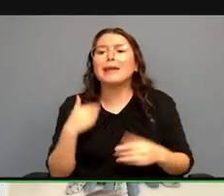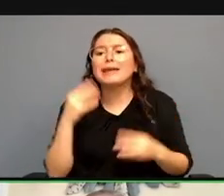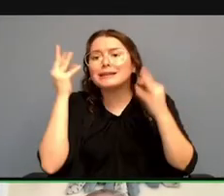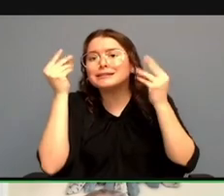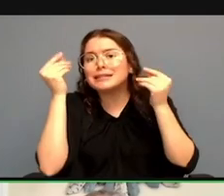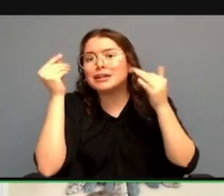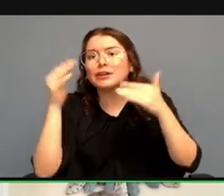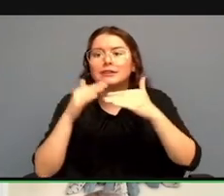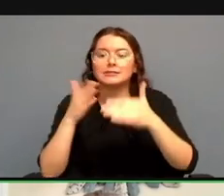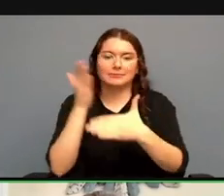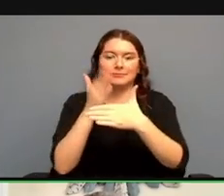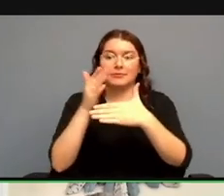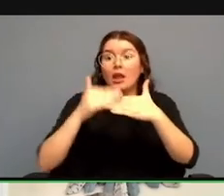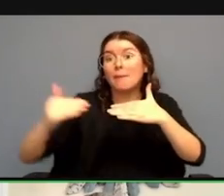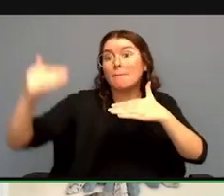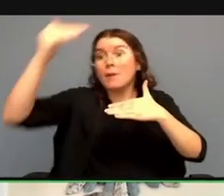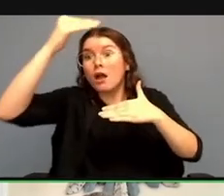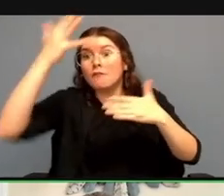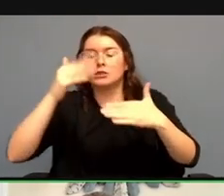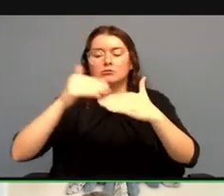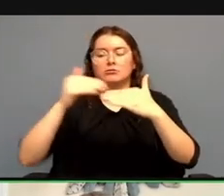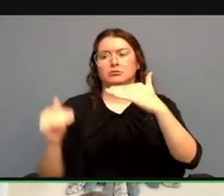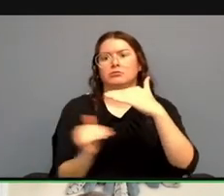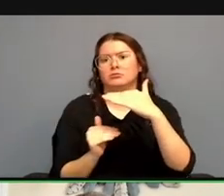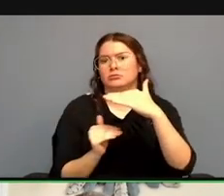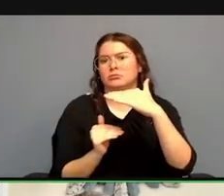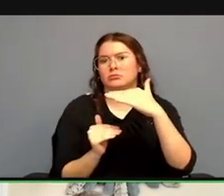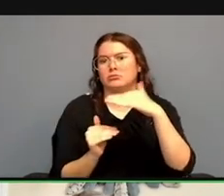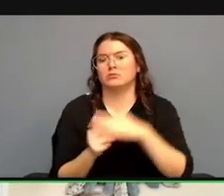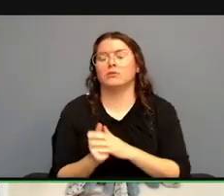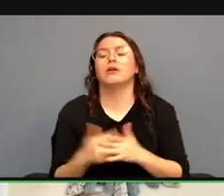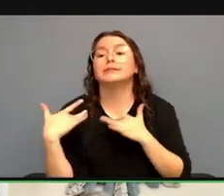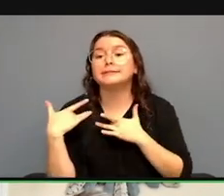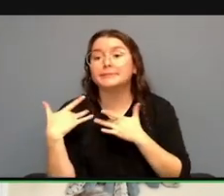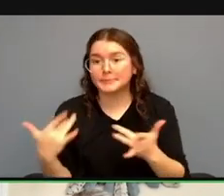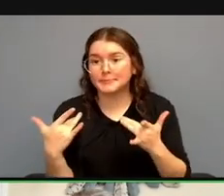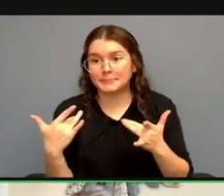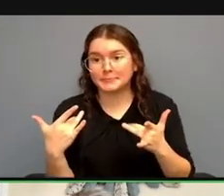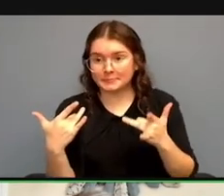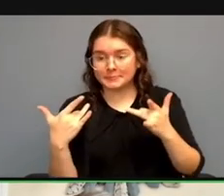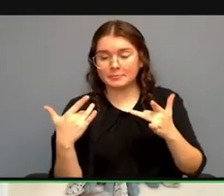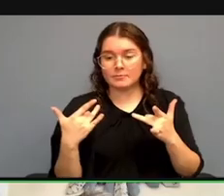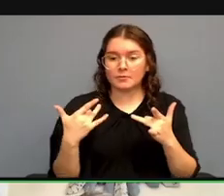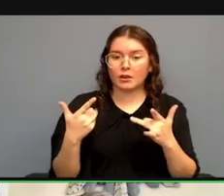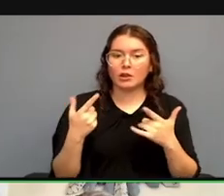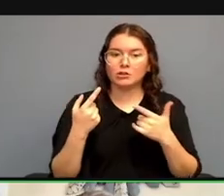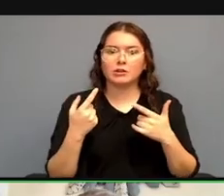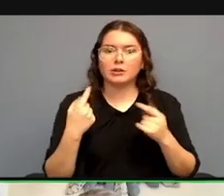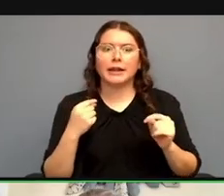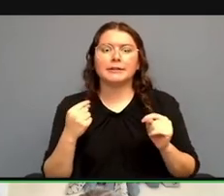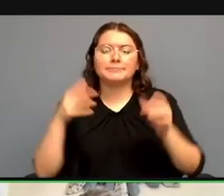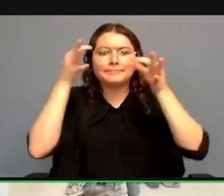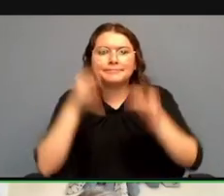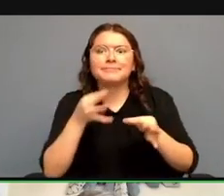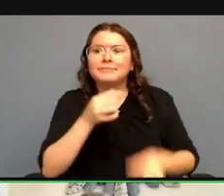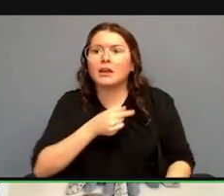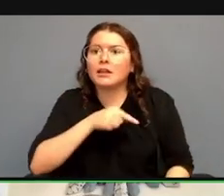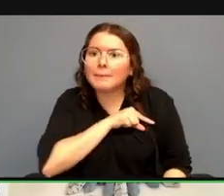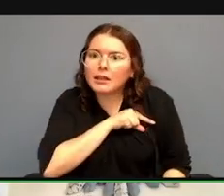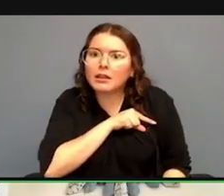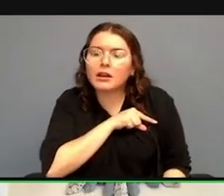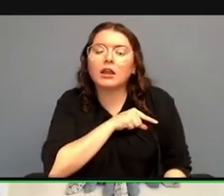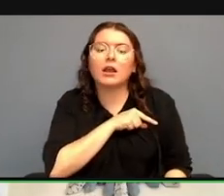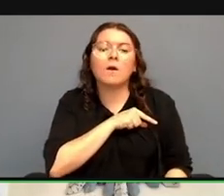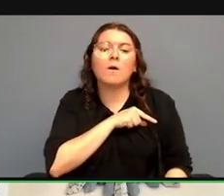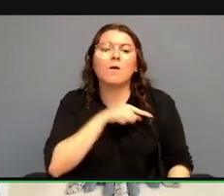average and what's considered below average. And then typically when we're trying to determine eligibility, what we're really looking at